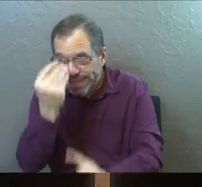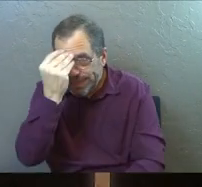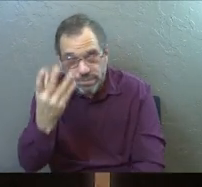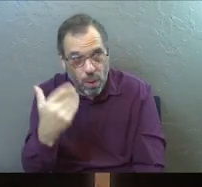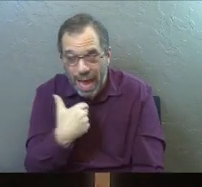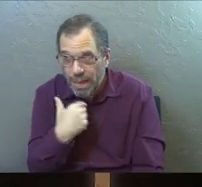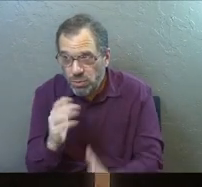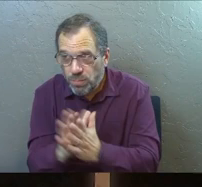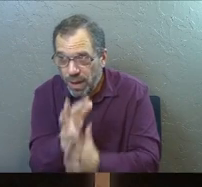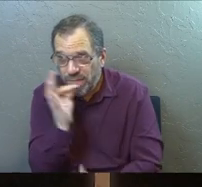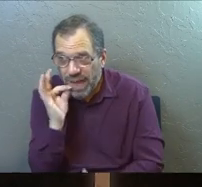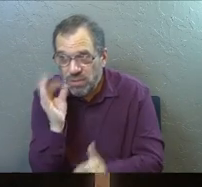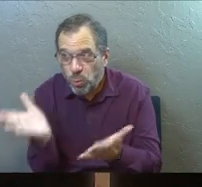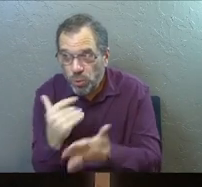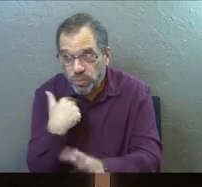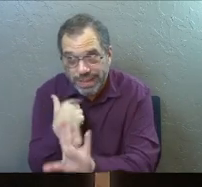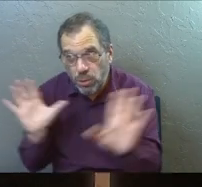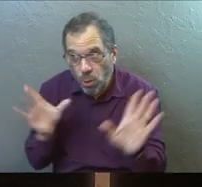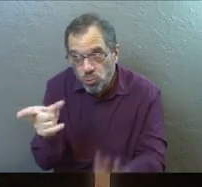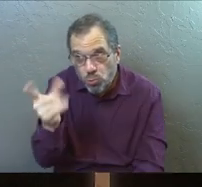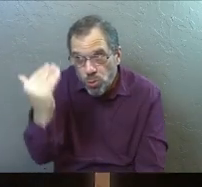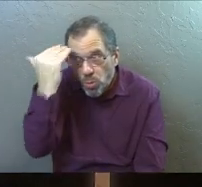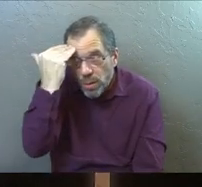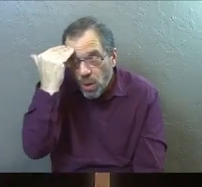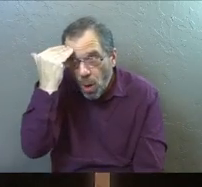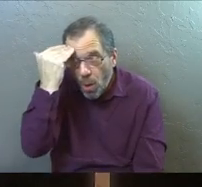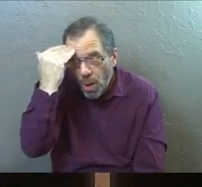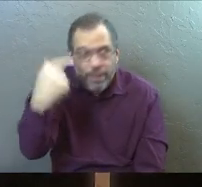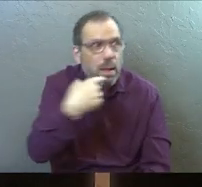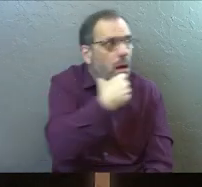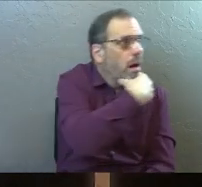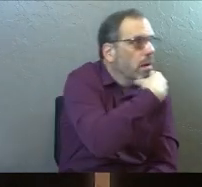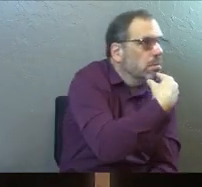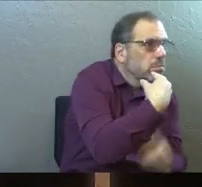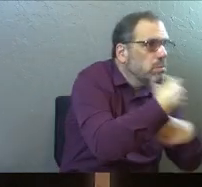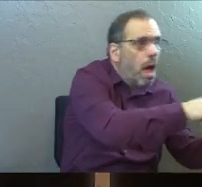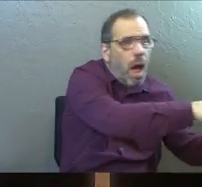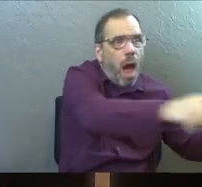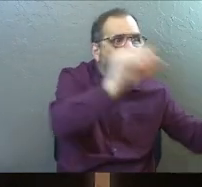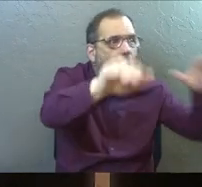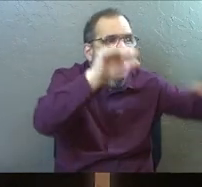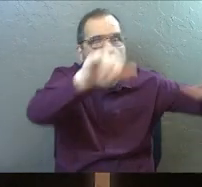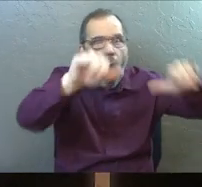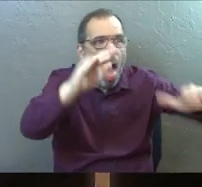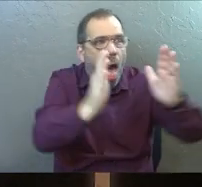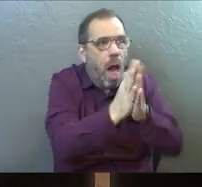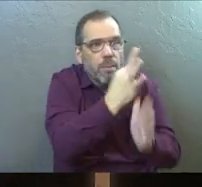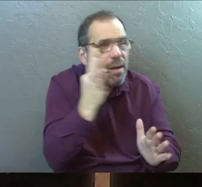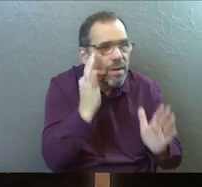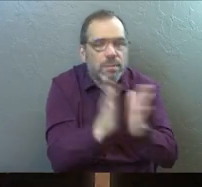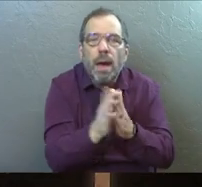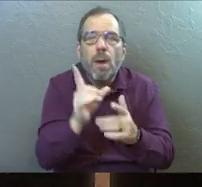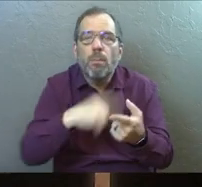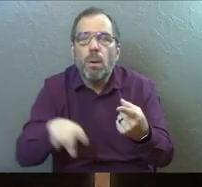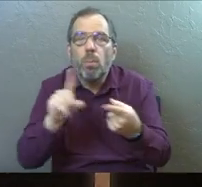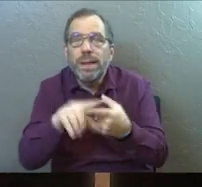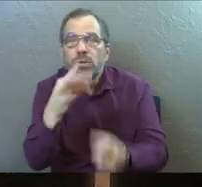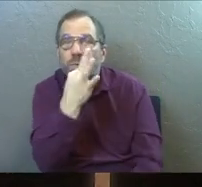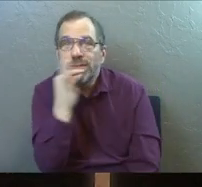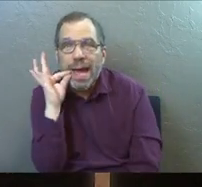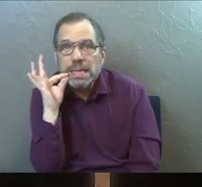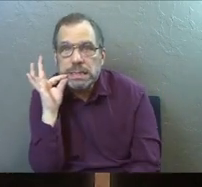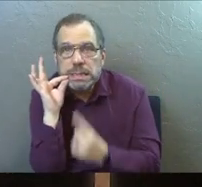what you're doing just to encourage you. But don't tell everybody. But the big thing there is when you